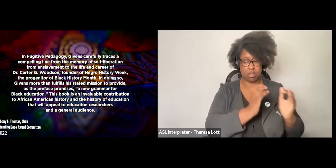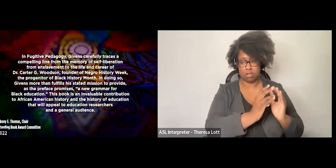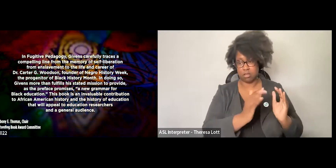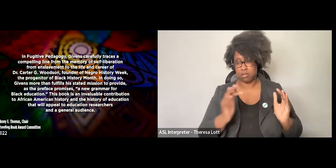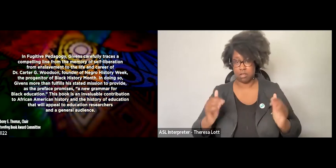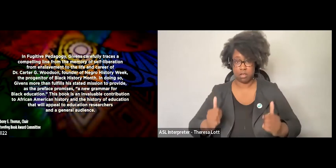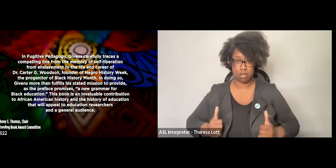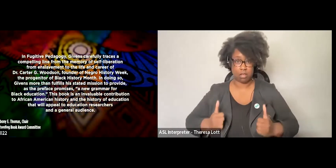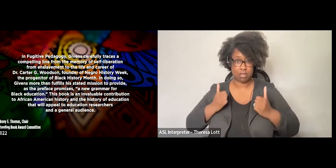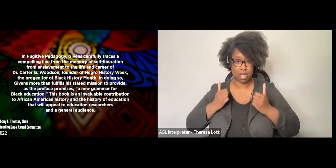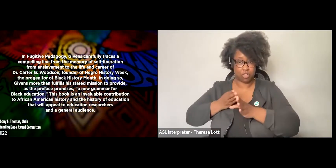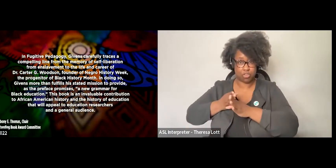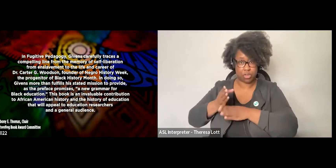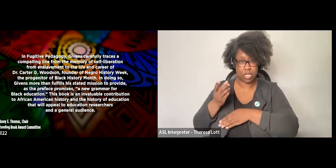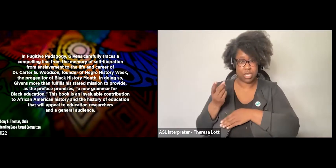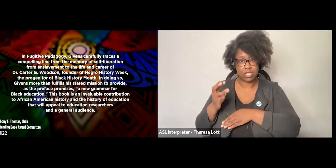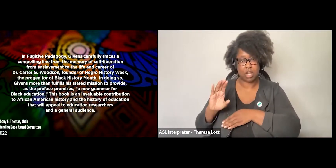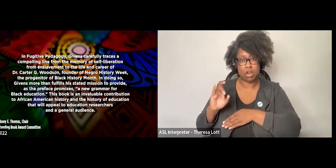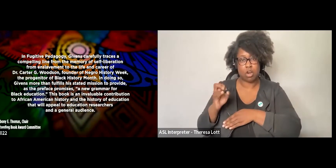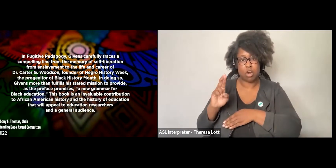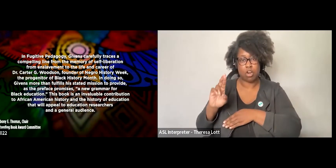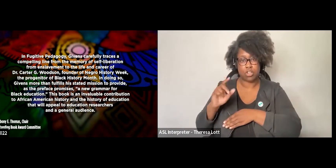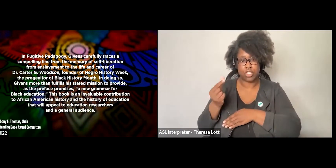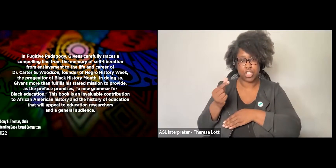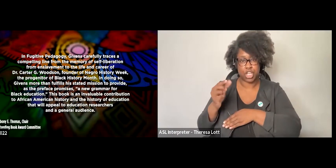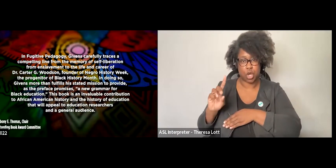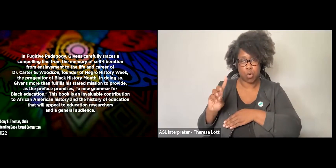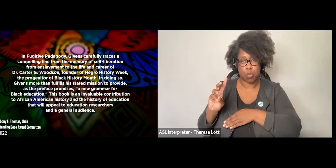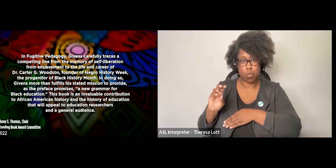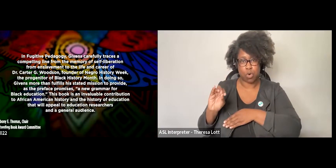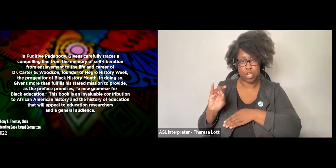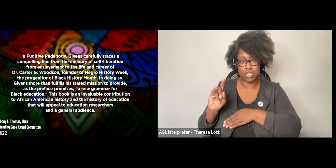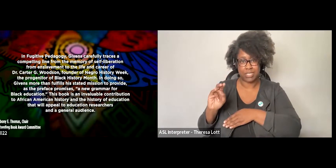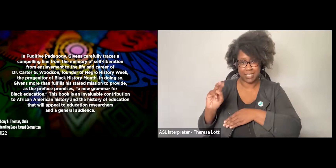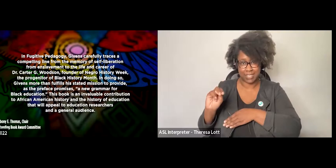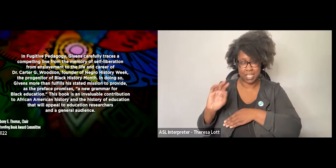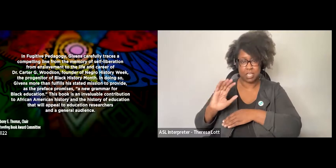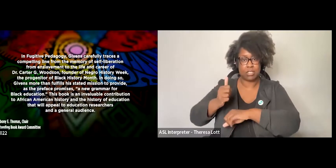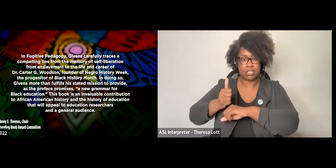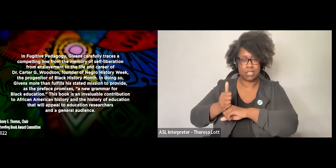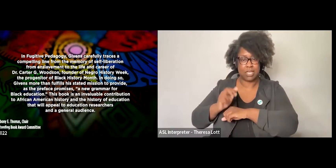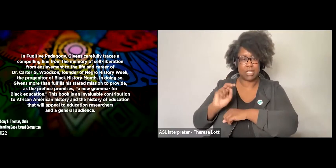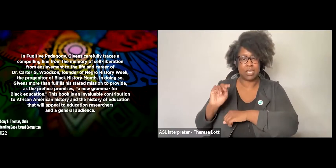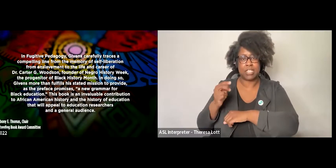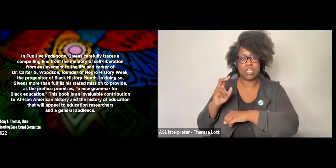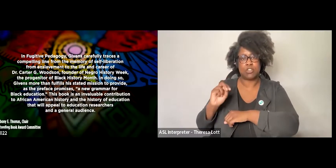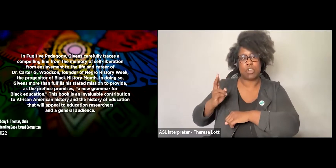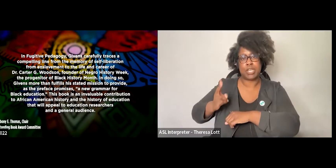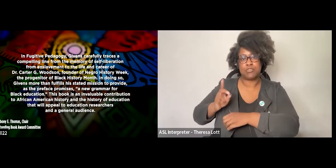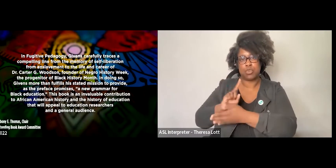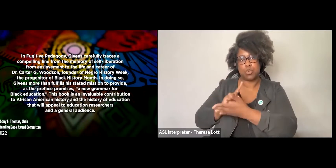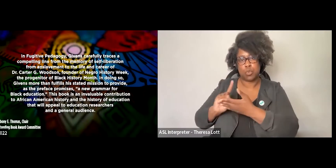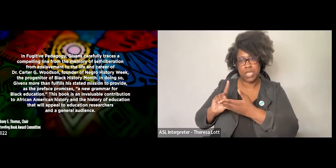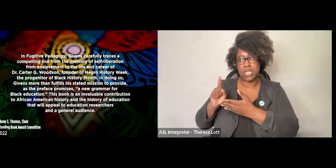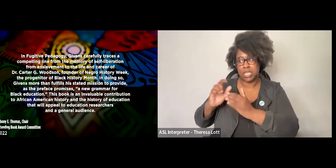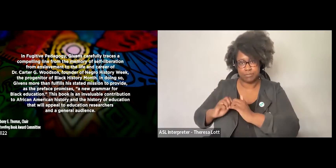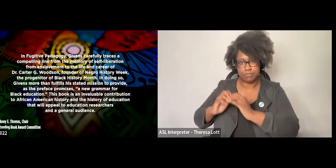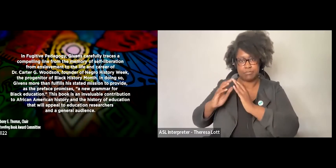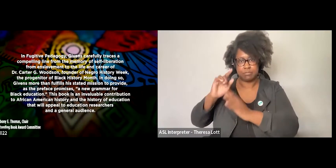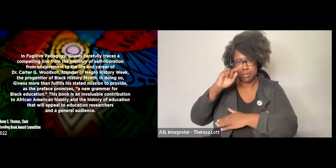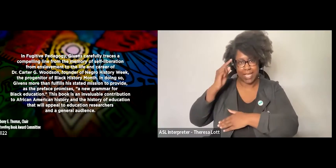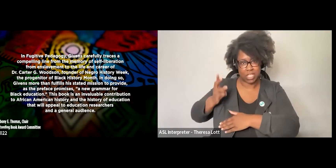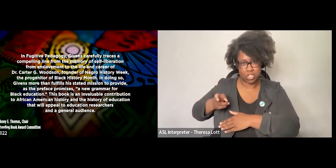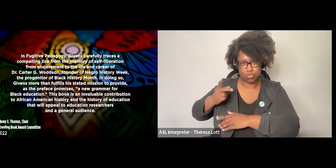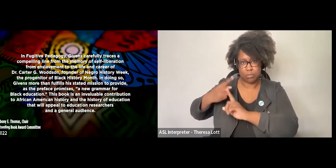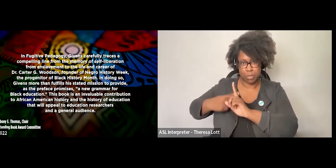career of Dr. Carter G. Woodson, founder of Negro History Week, the progenitor of Black History Month. In doing